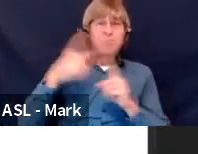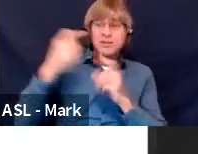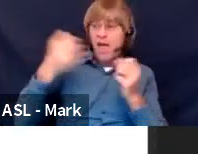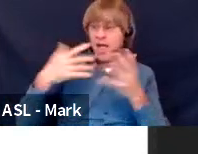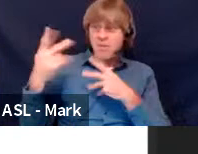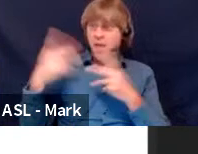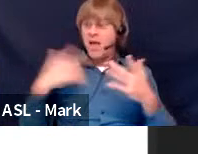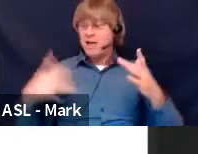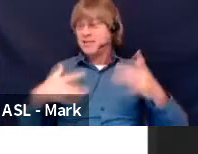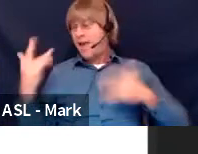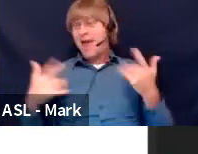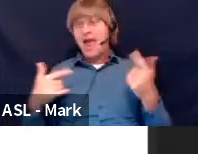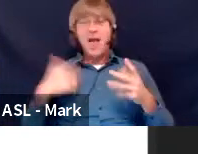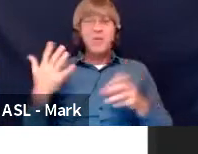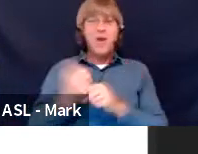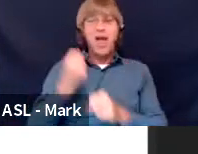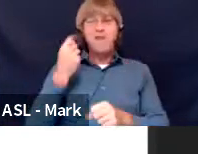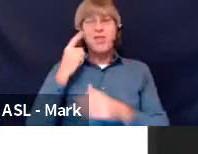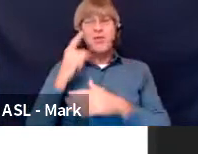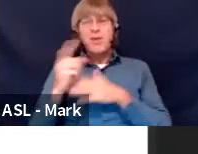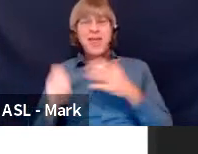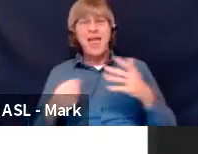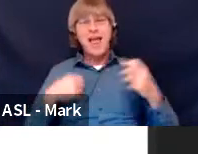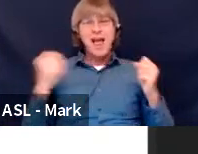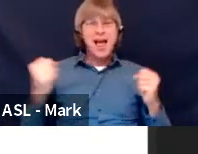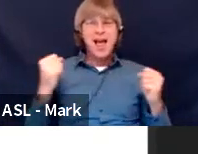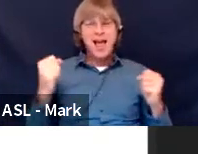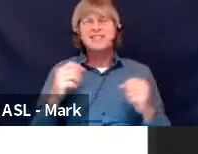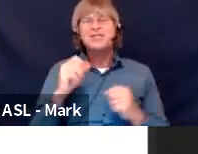So I was like, oh, I won for the weekend.